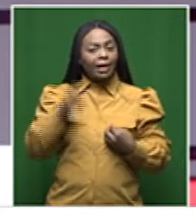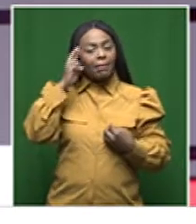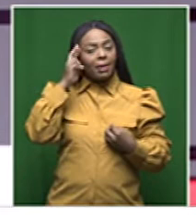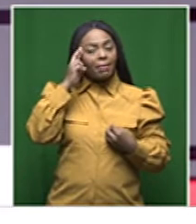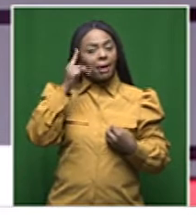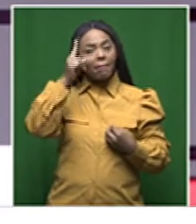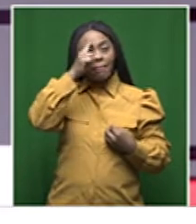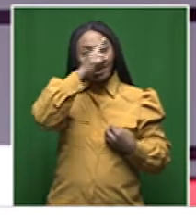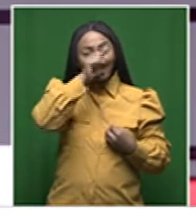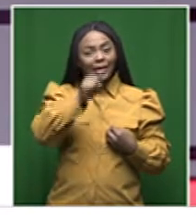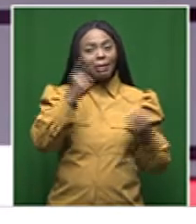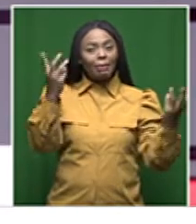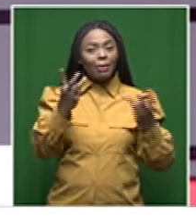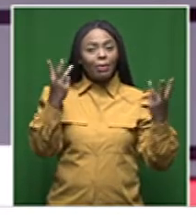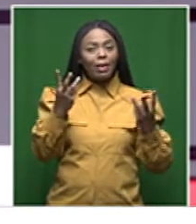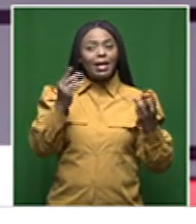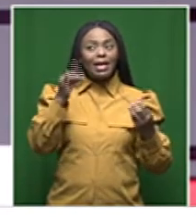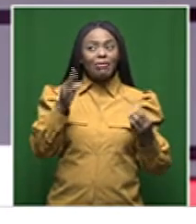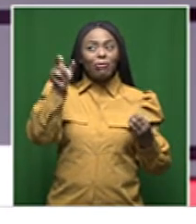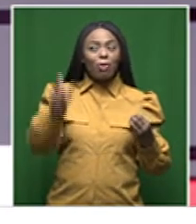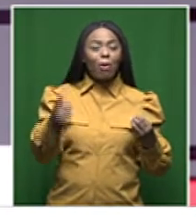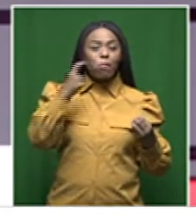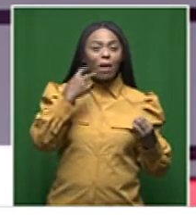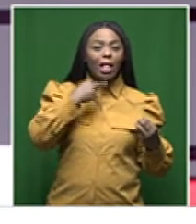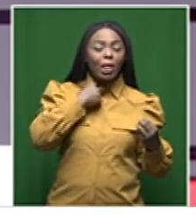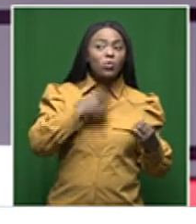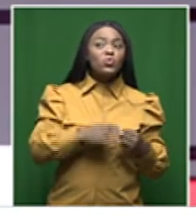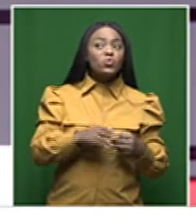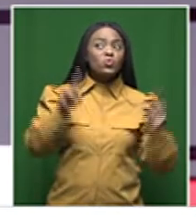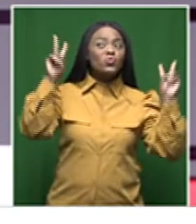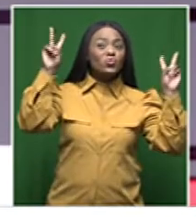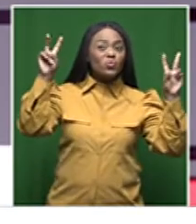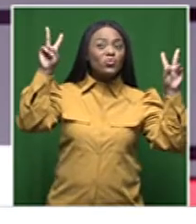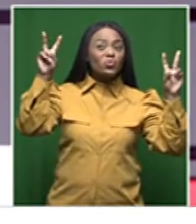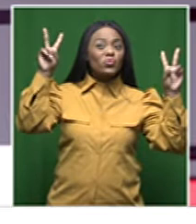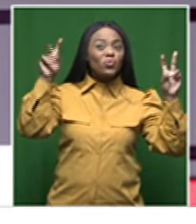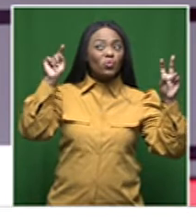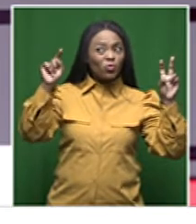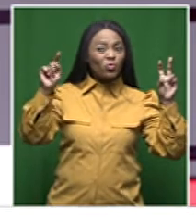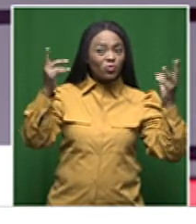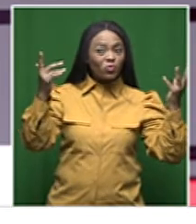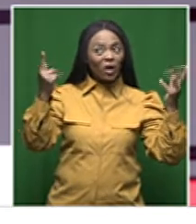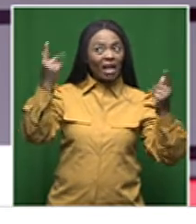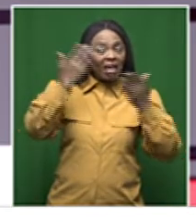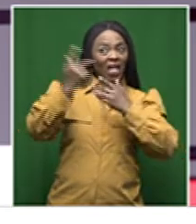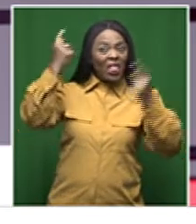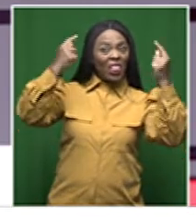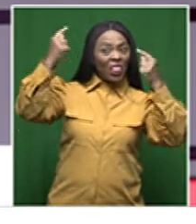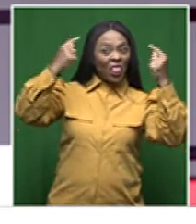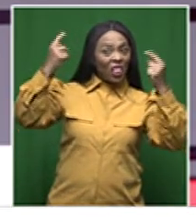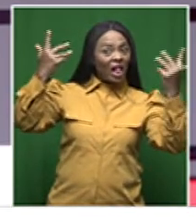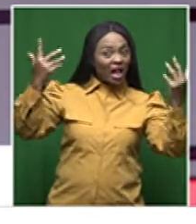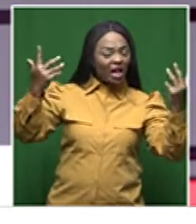communities, infertility is hugely stigmatized. So here I am, and I'm thinking, I think I have an opportunity now